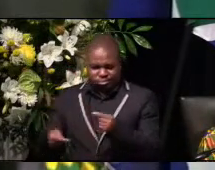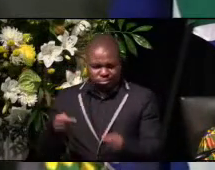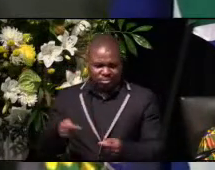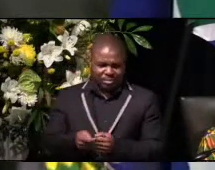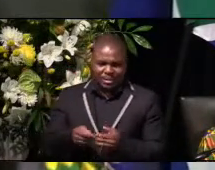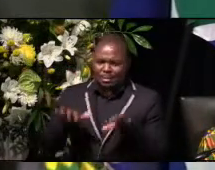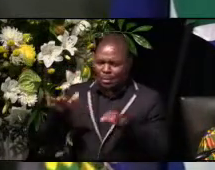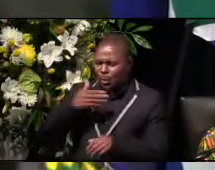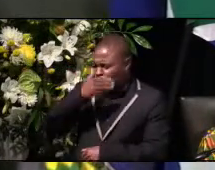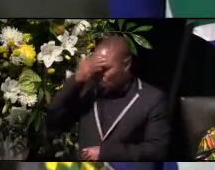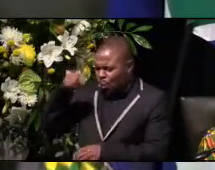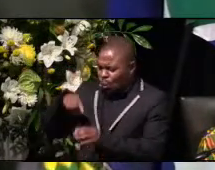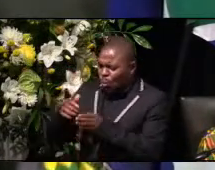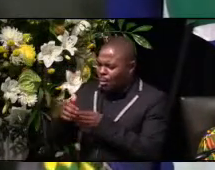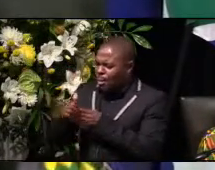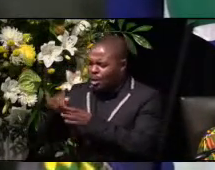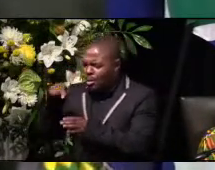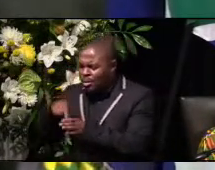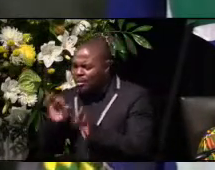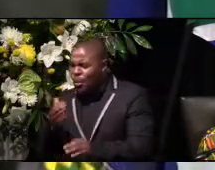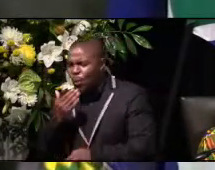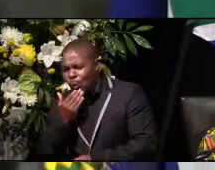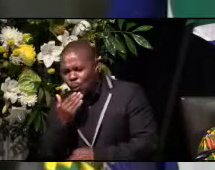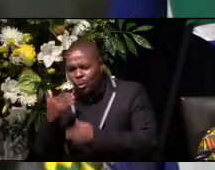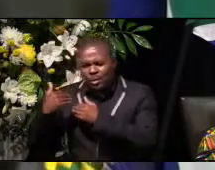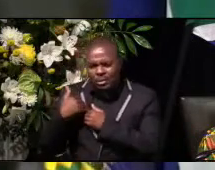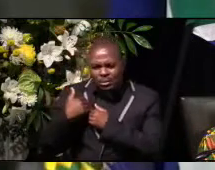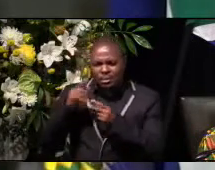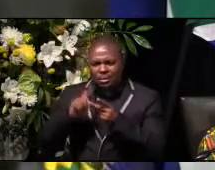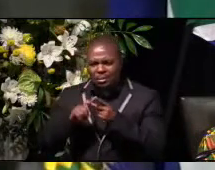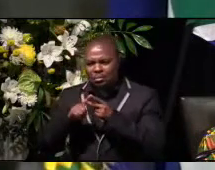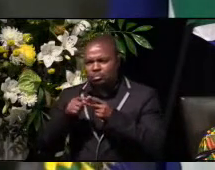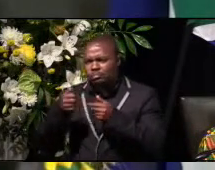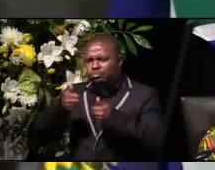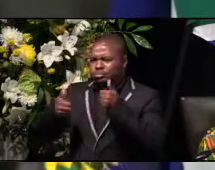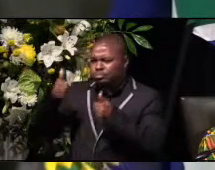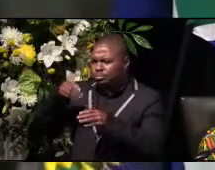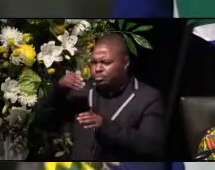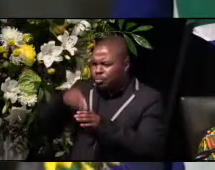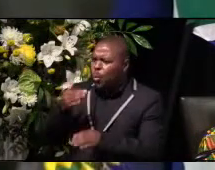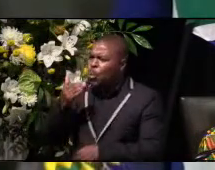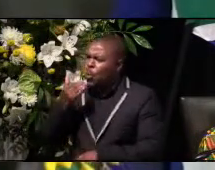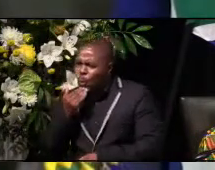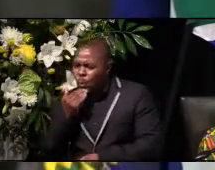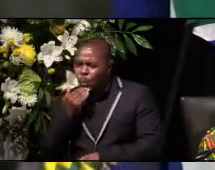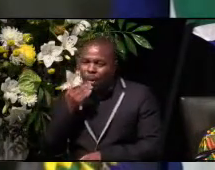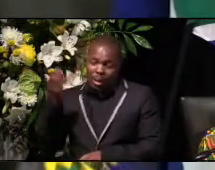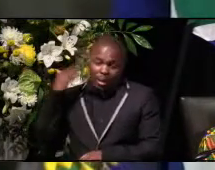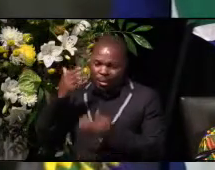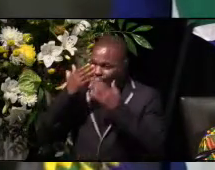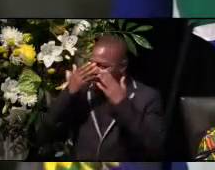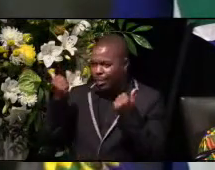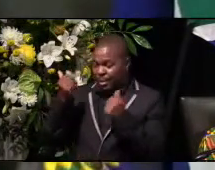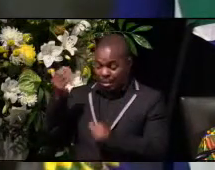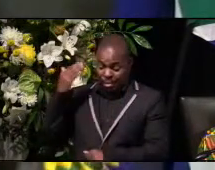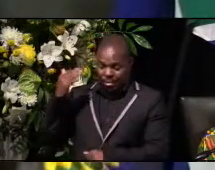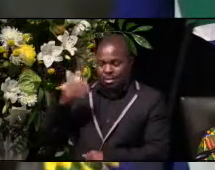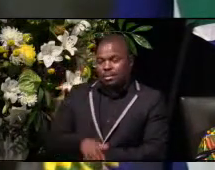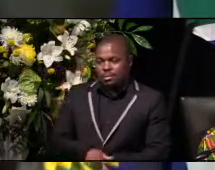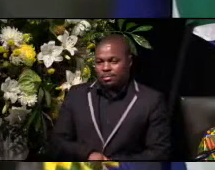who is actually in charge of and who are the dominant sort of persons in positions within the